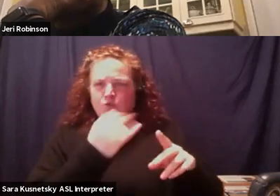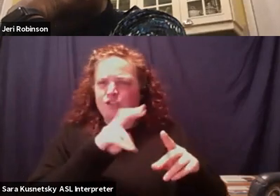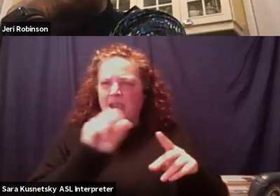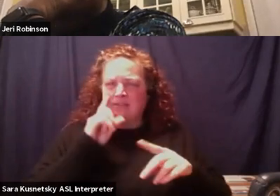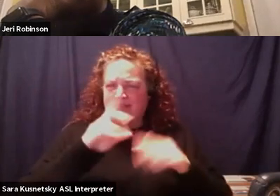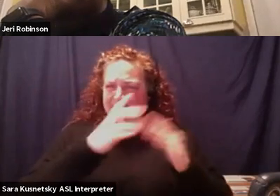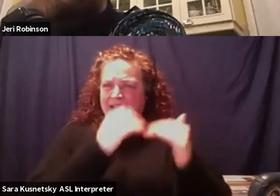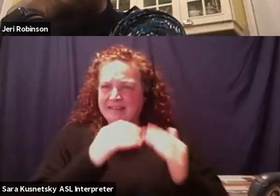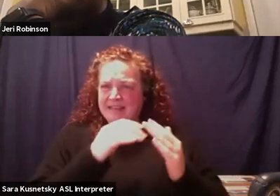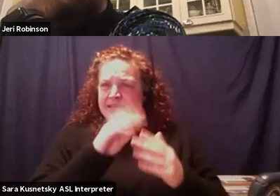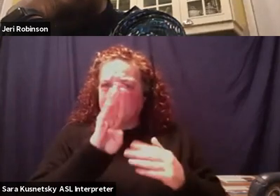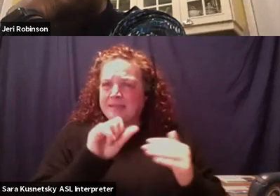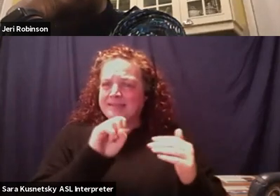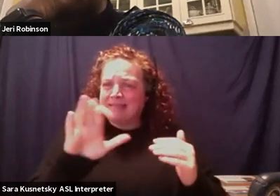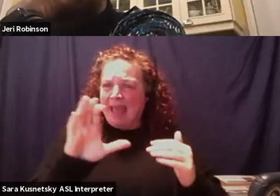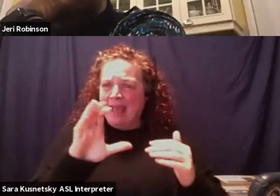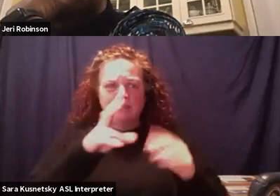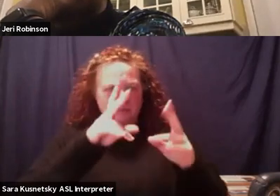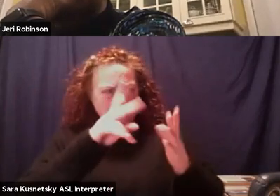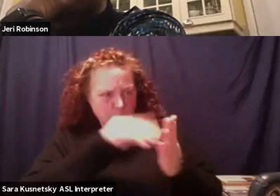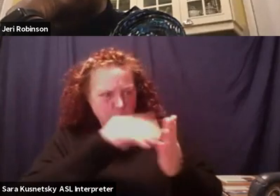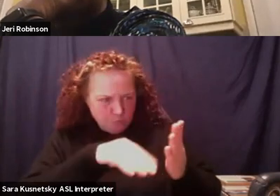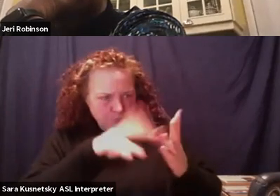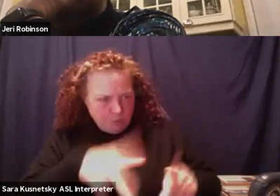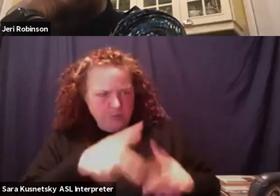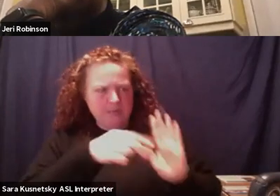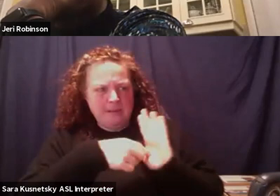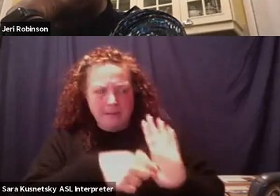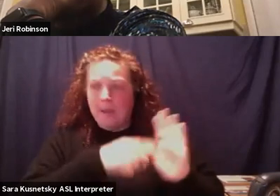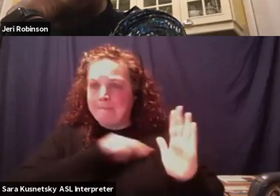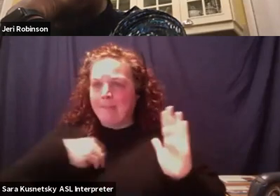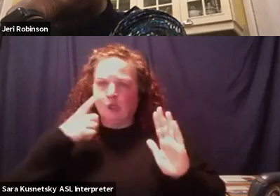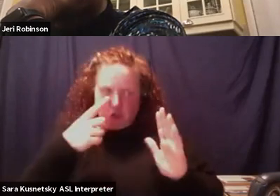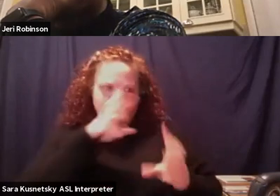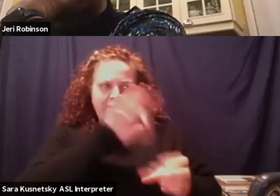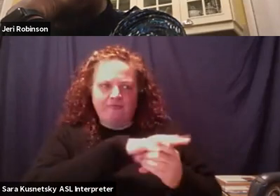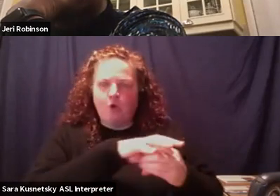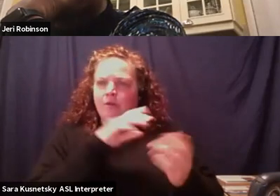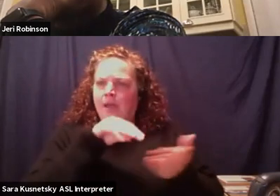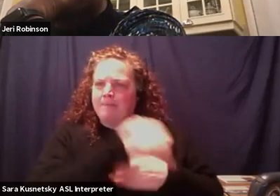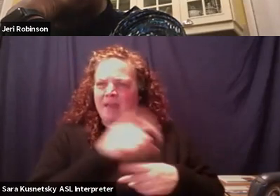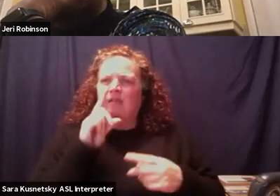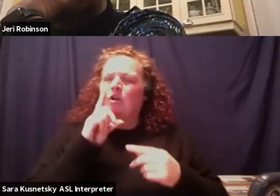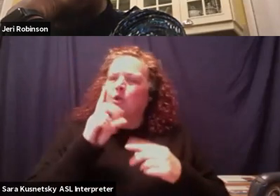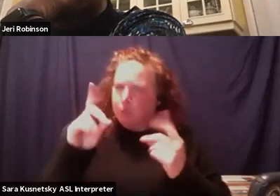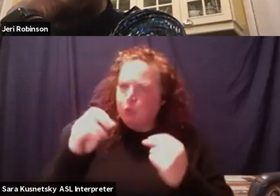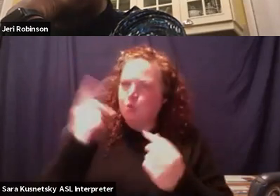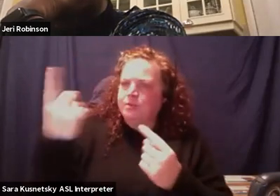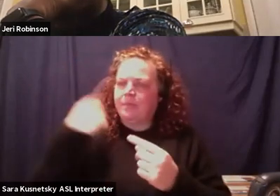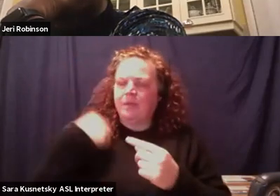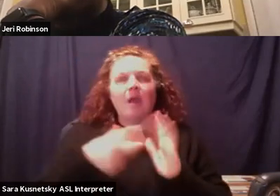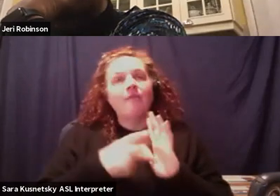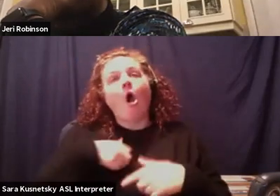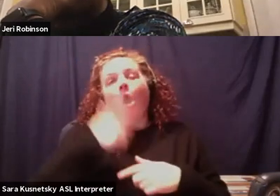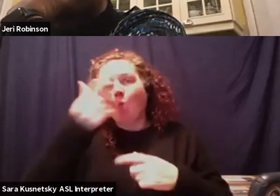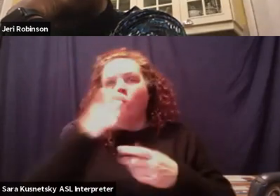vote and be compensated, then say something, do something. I heard so many people acknowledge Black History Month while I watched too many